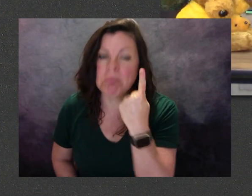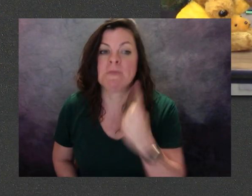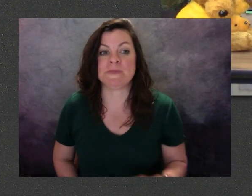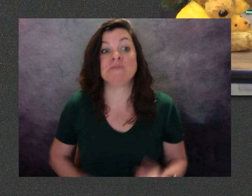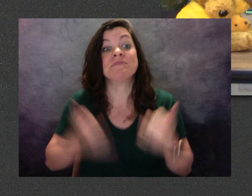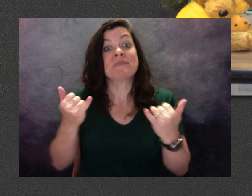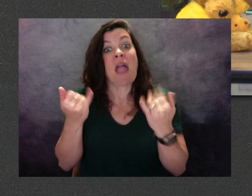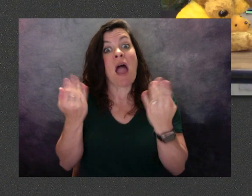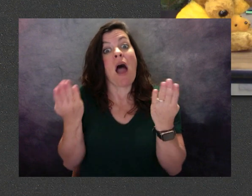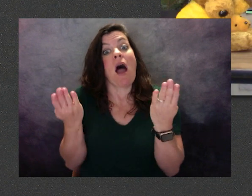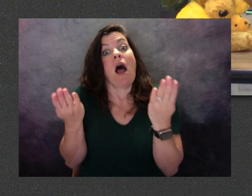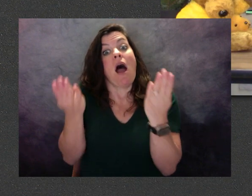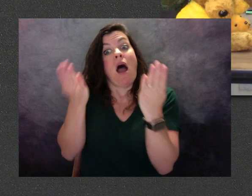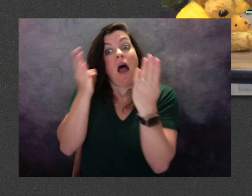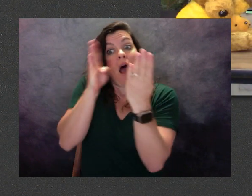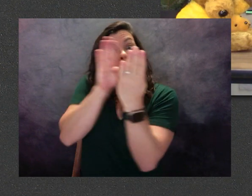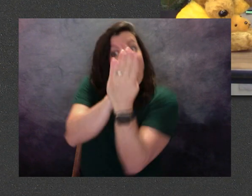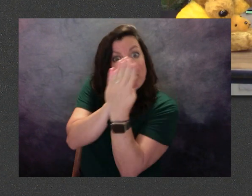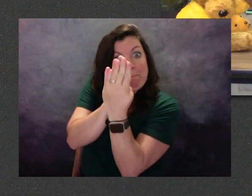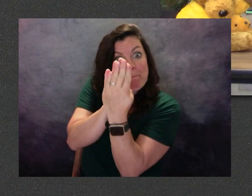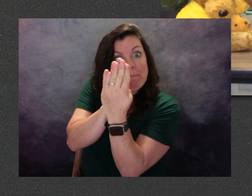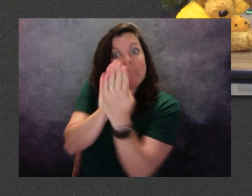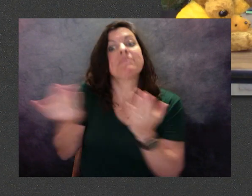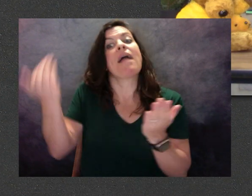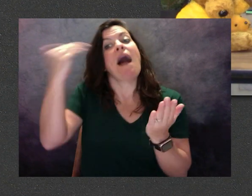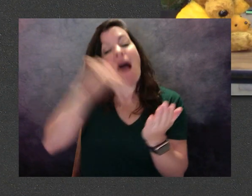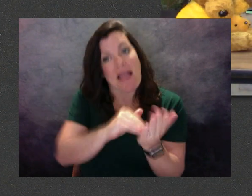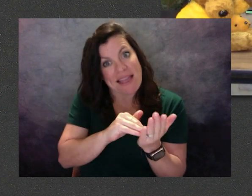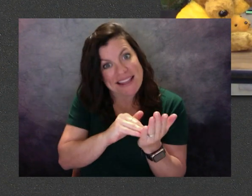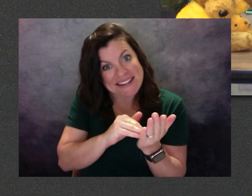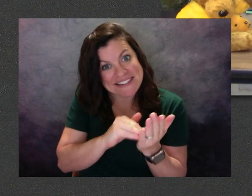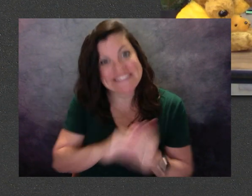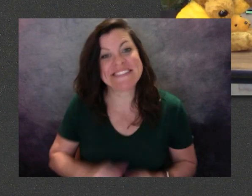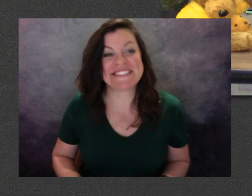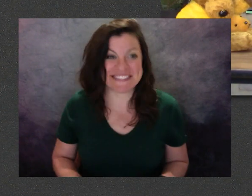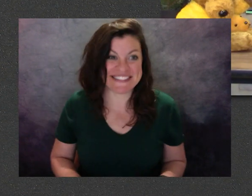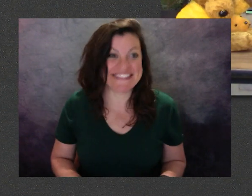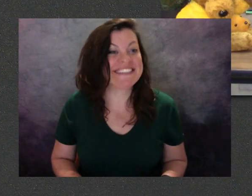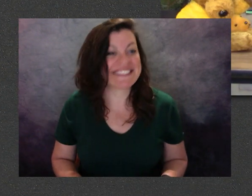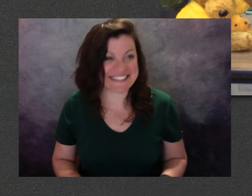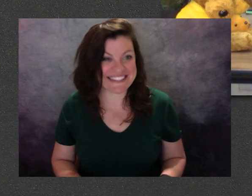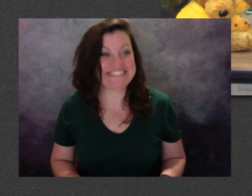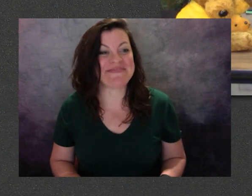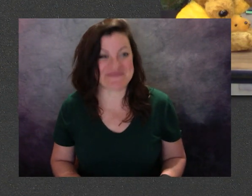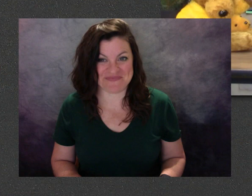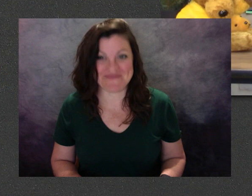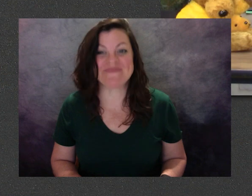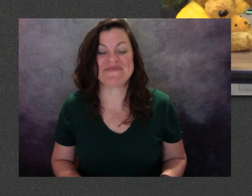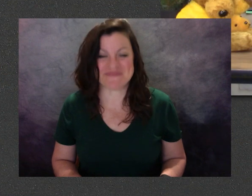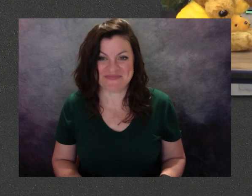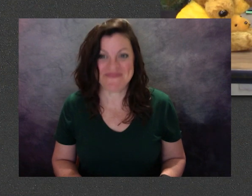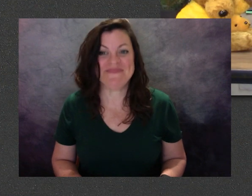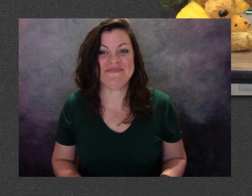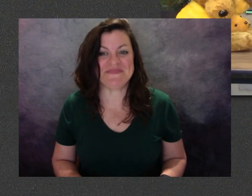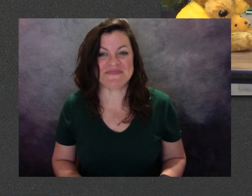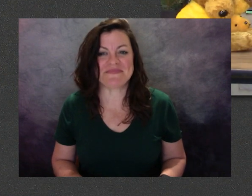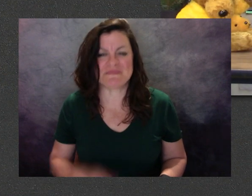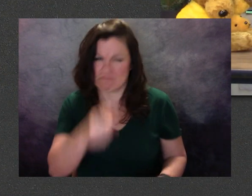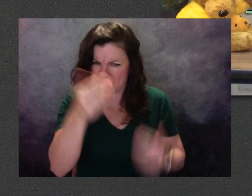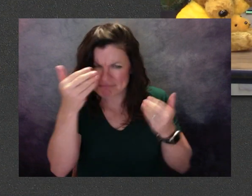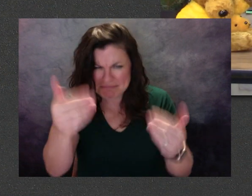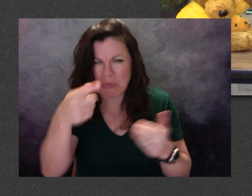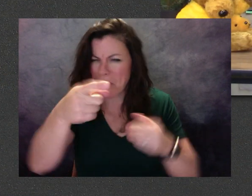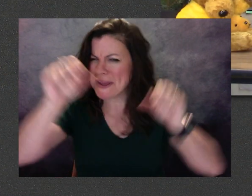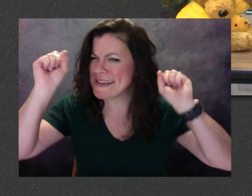half 1 more time. I know you can do it. I know you can do it. So it's gonna look like this, and we're just gonna